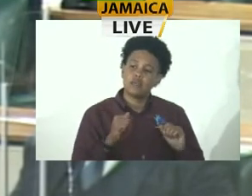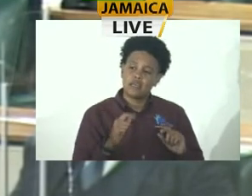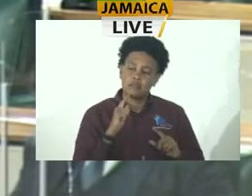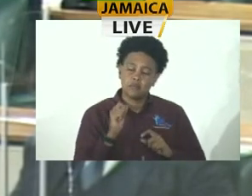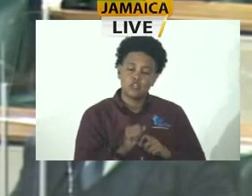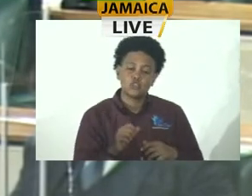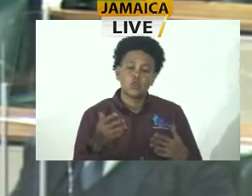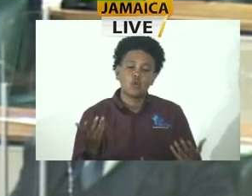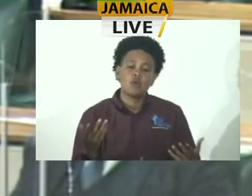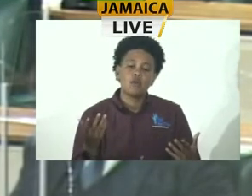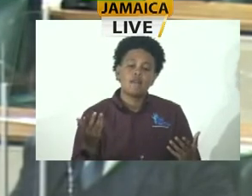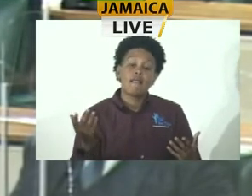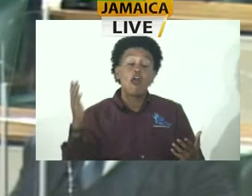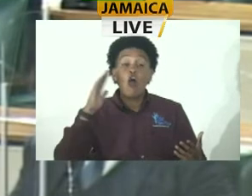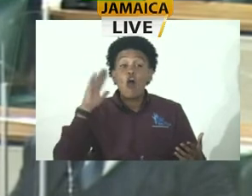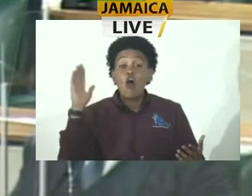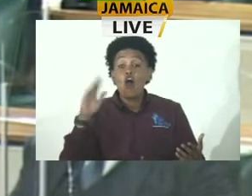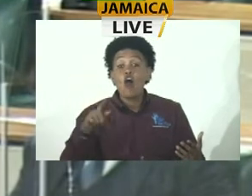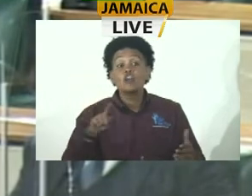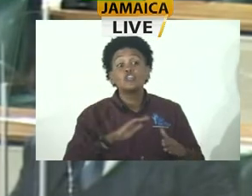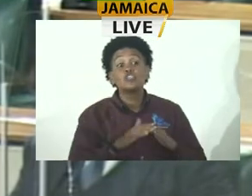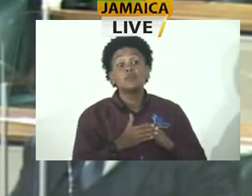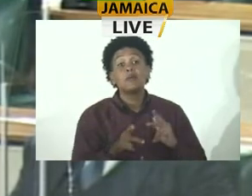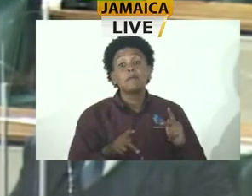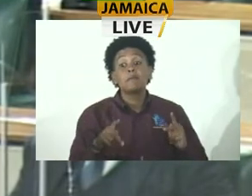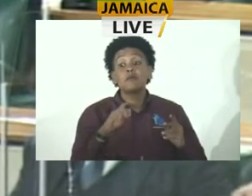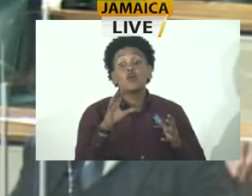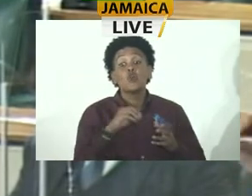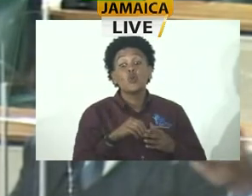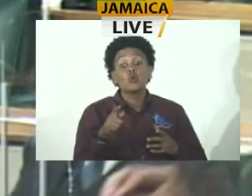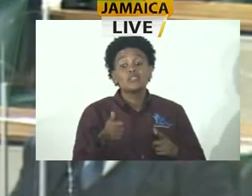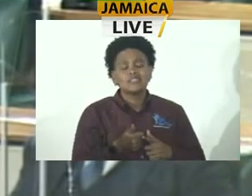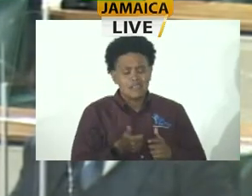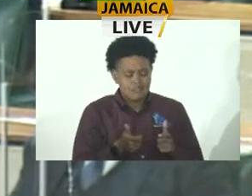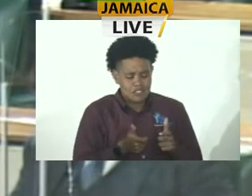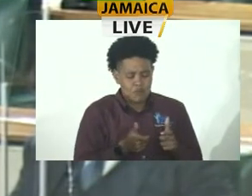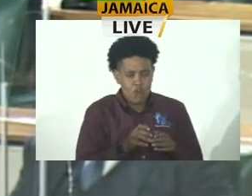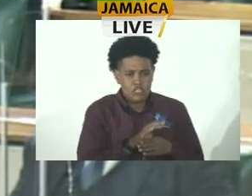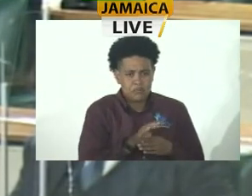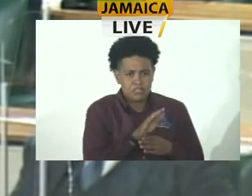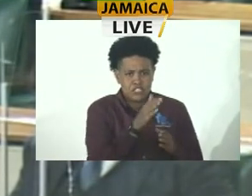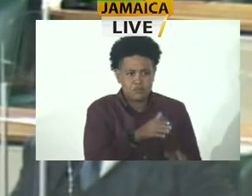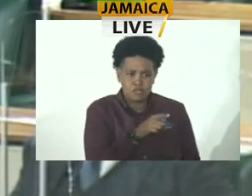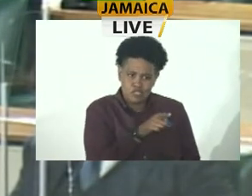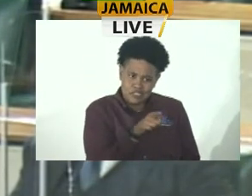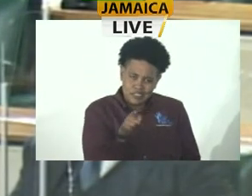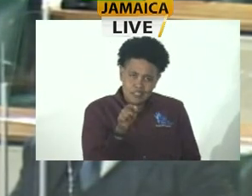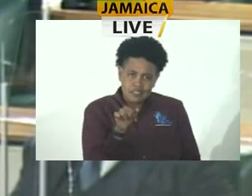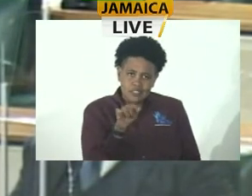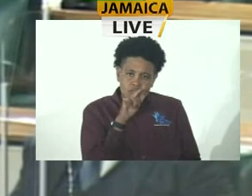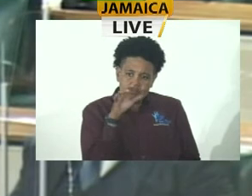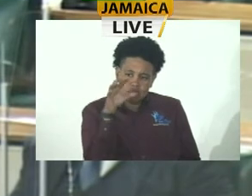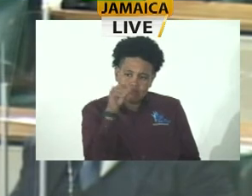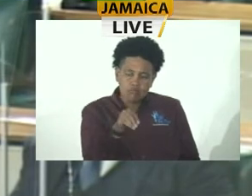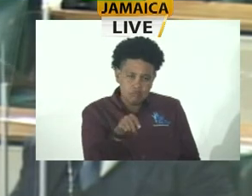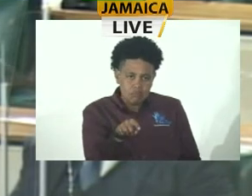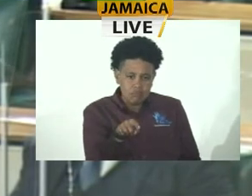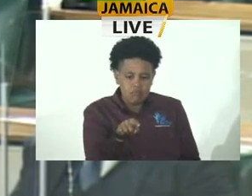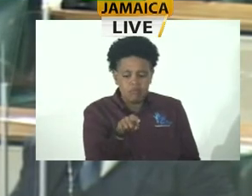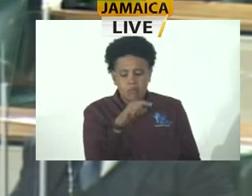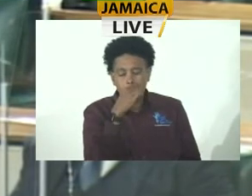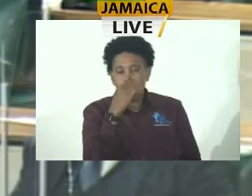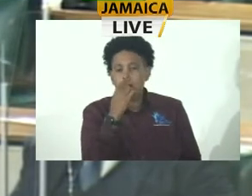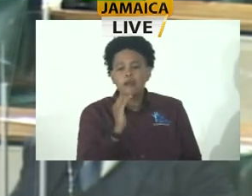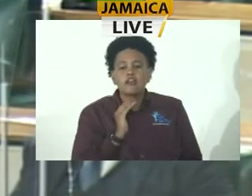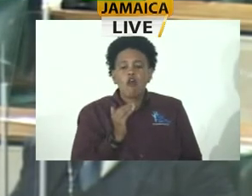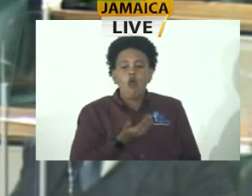that all jamaicans including the smallest business person can be included in